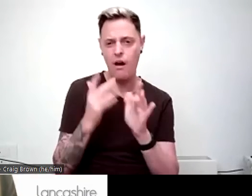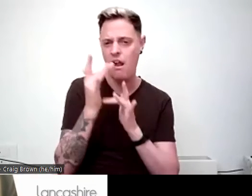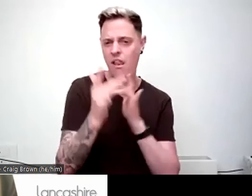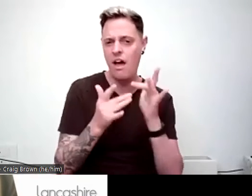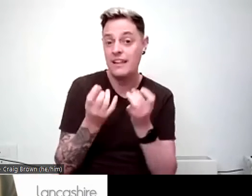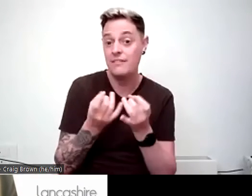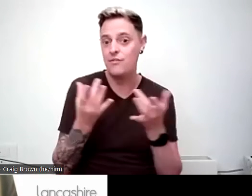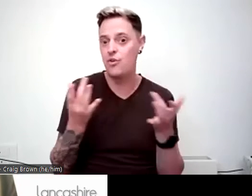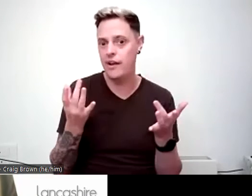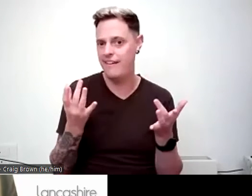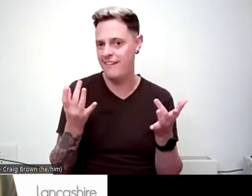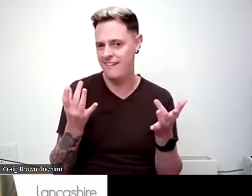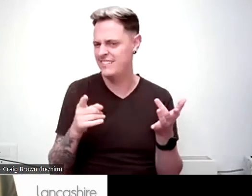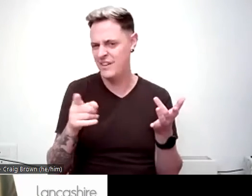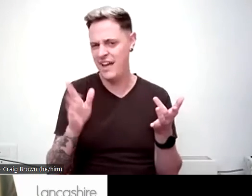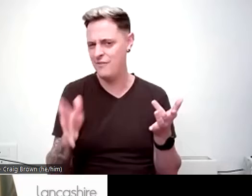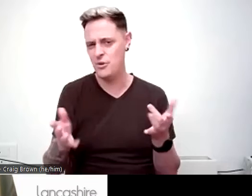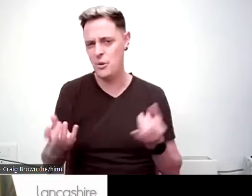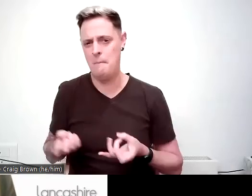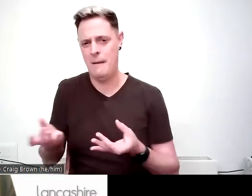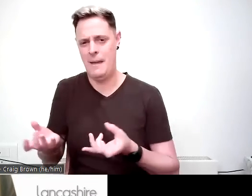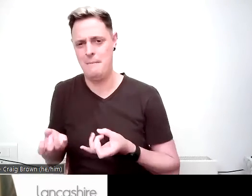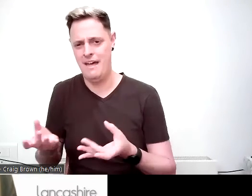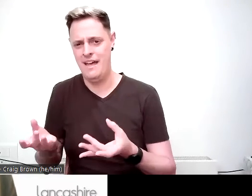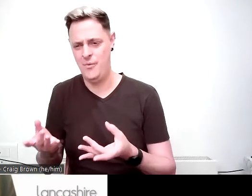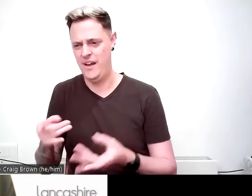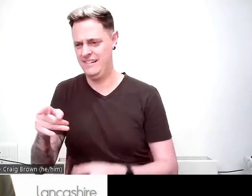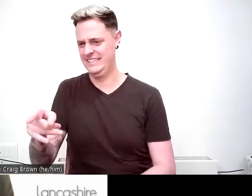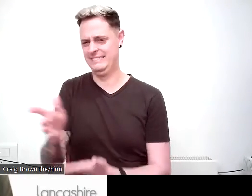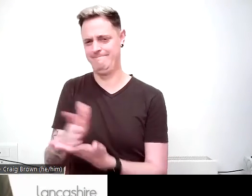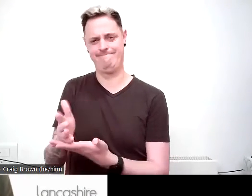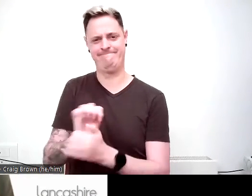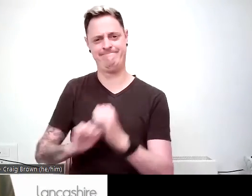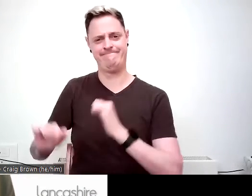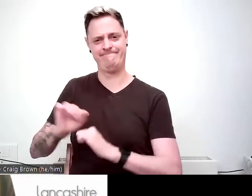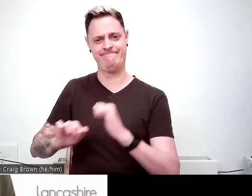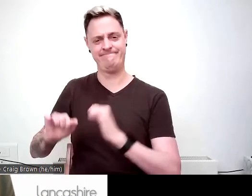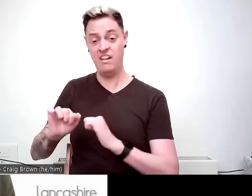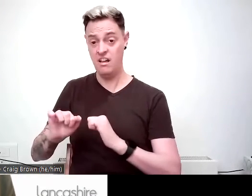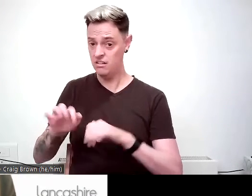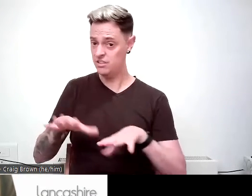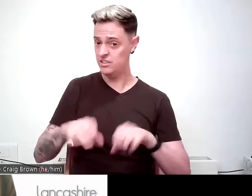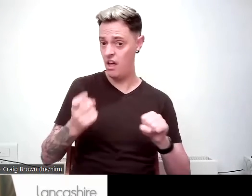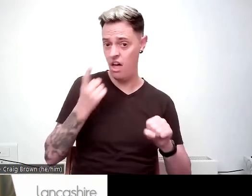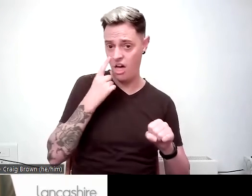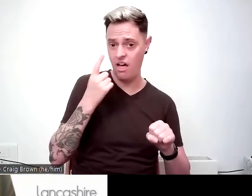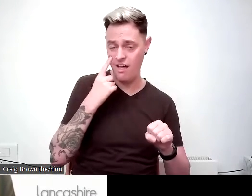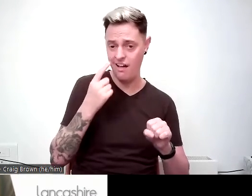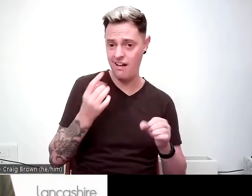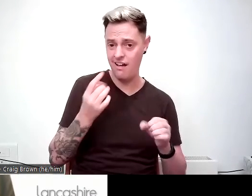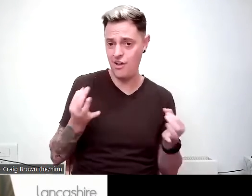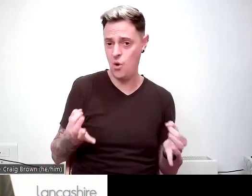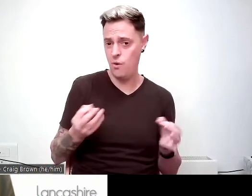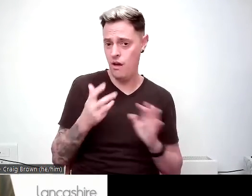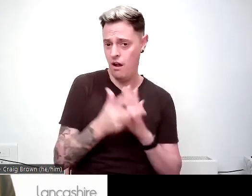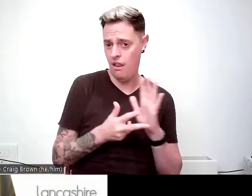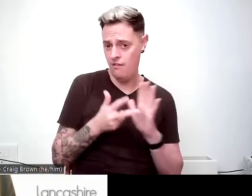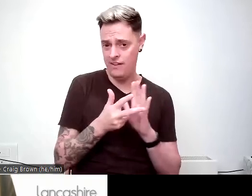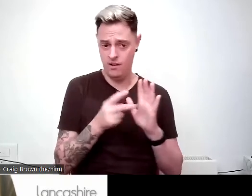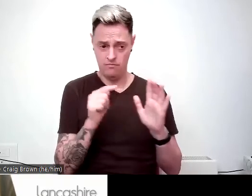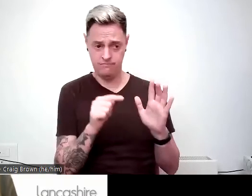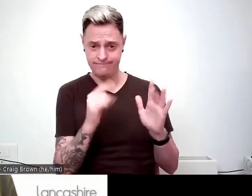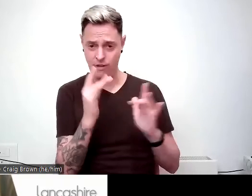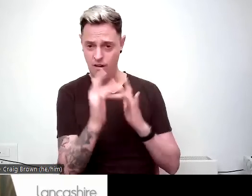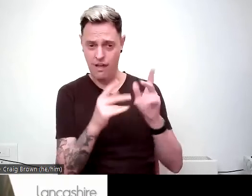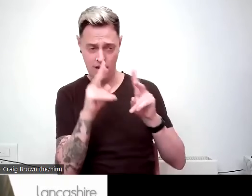not, you know, having to pay any money when you're unsure about it, and just see how it goes. Don't put too much pressure on yourself for it to